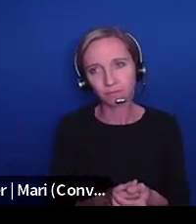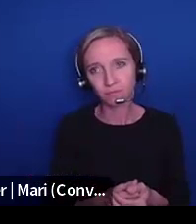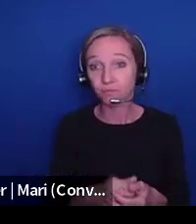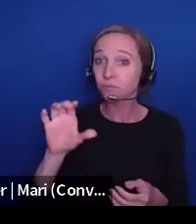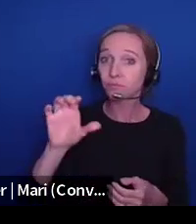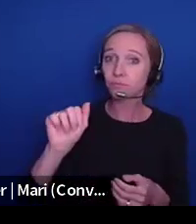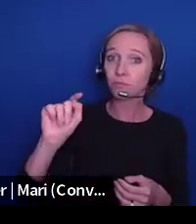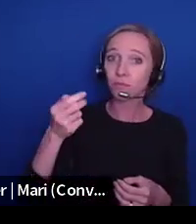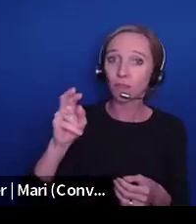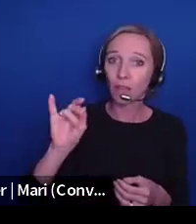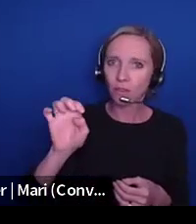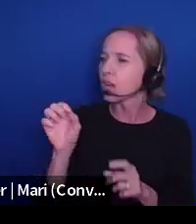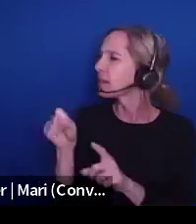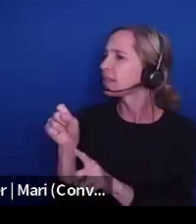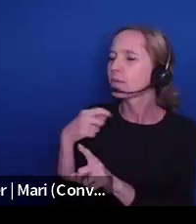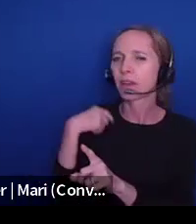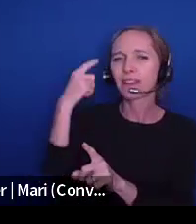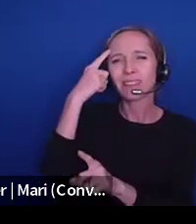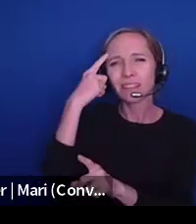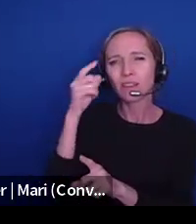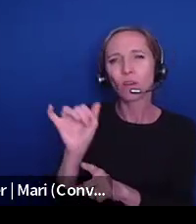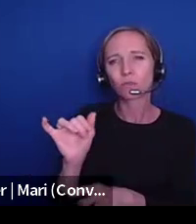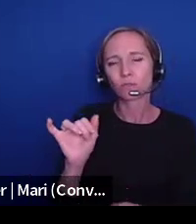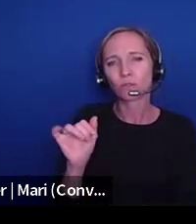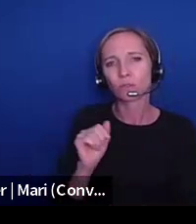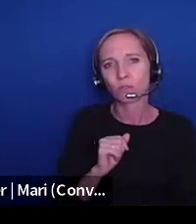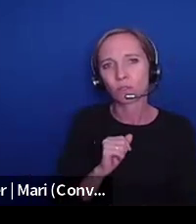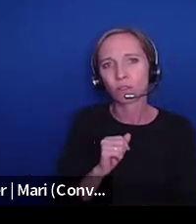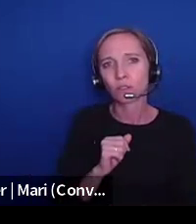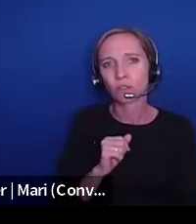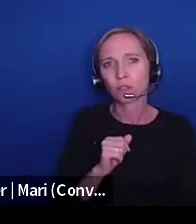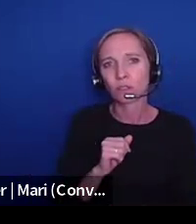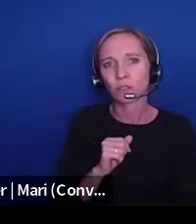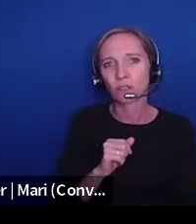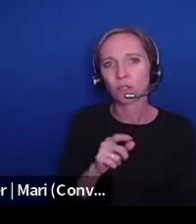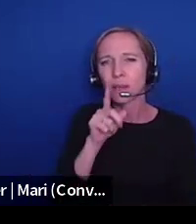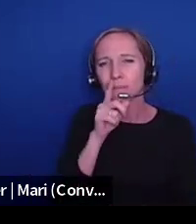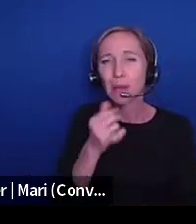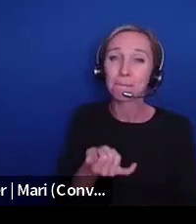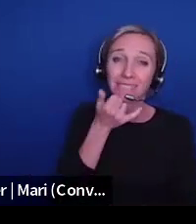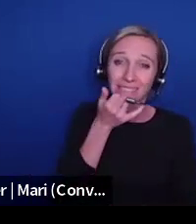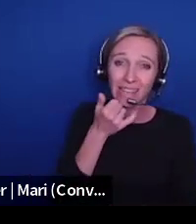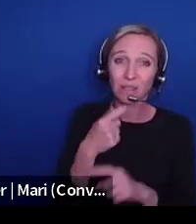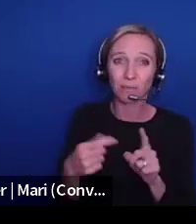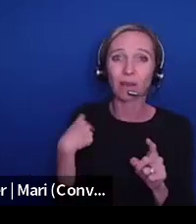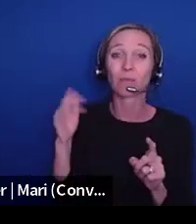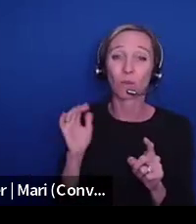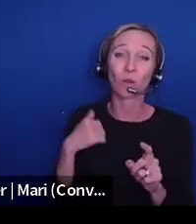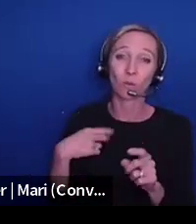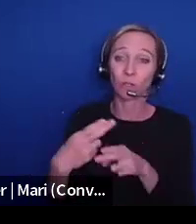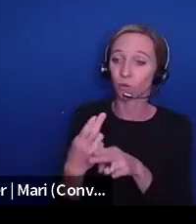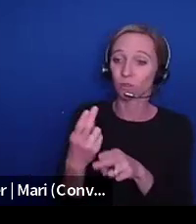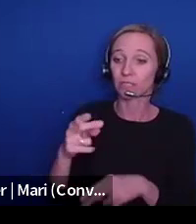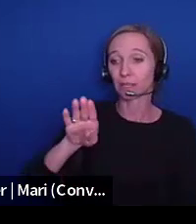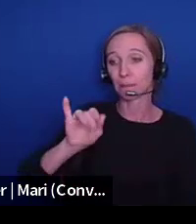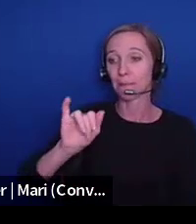Catherine? Yeah, and I think like also like one, not I'm gonna say mistake, but the fact that we were using BIPOC and it's